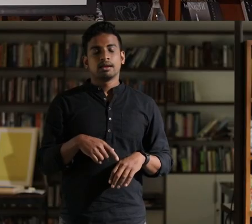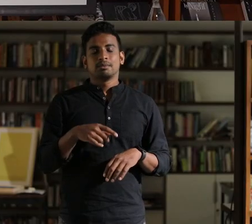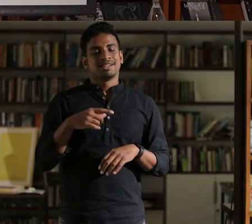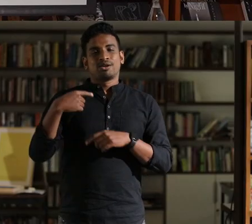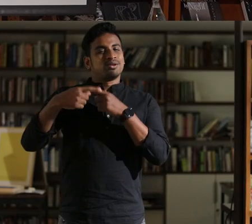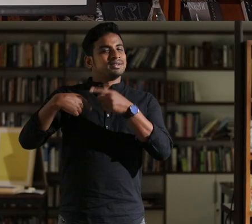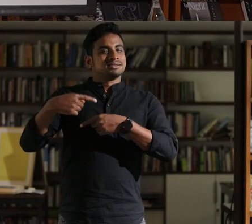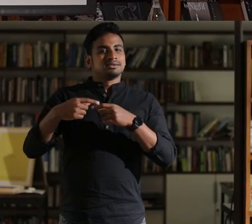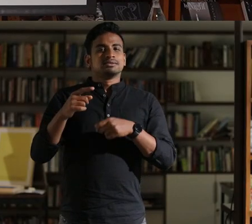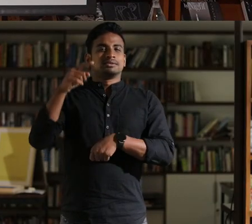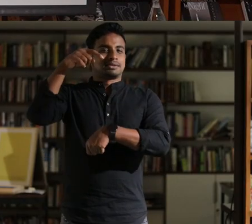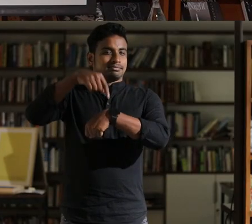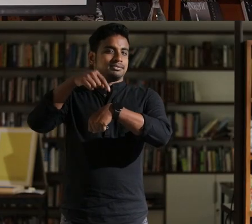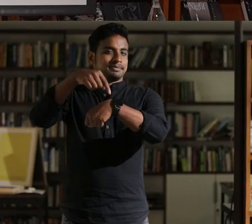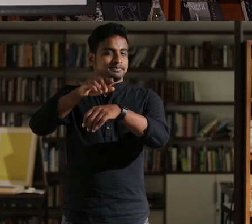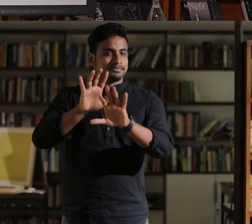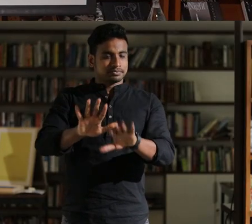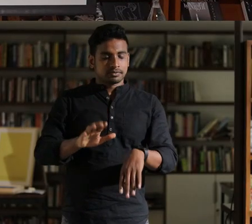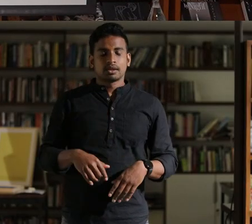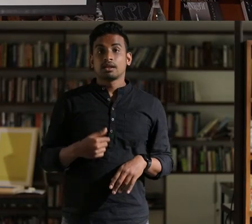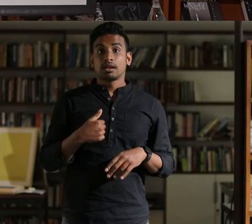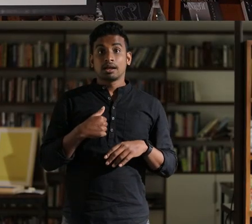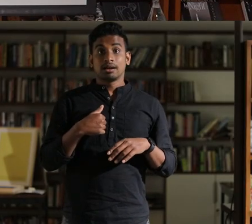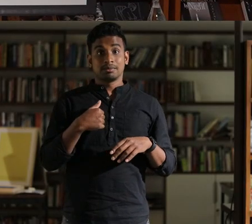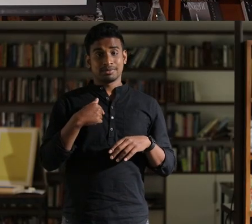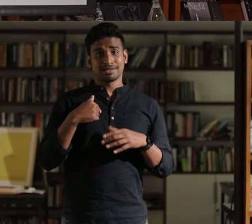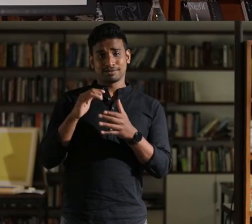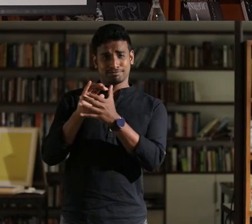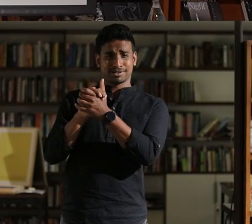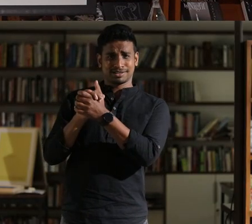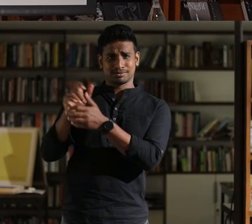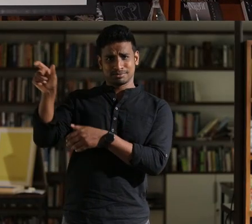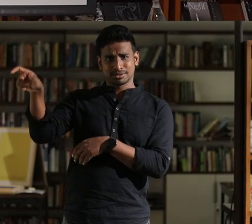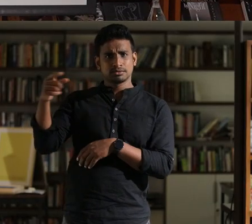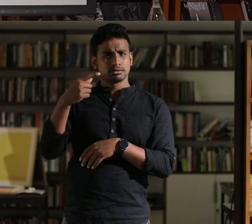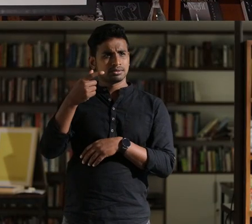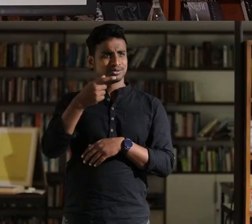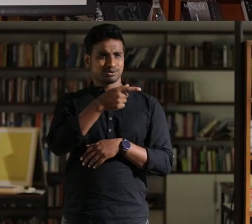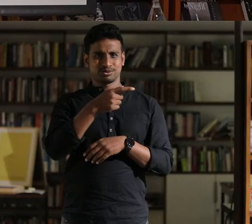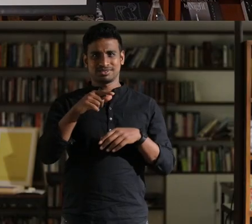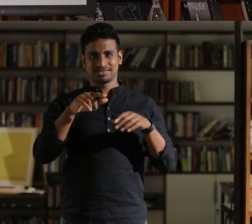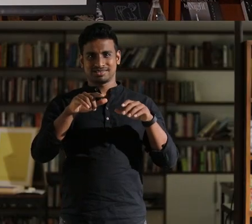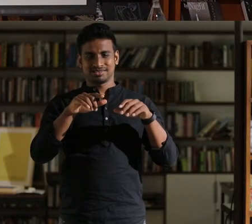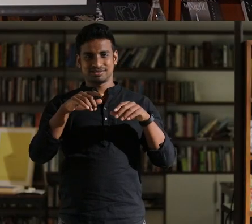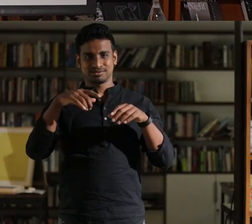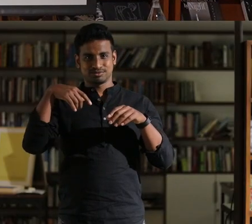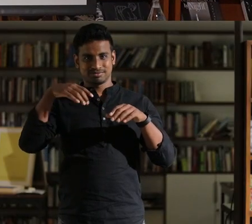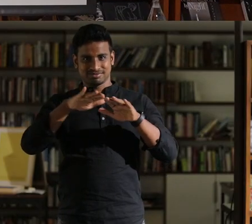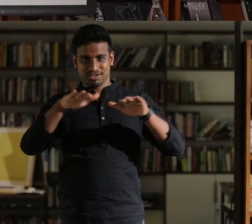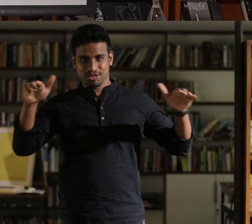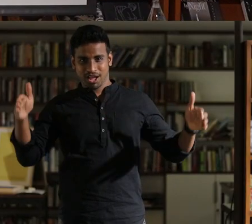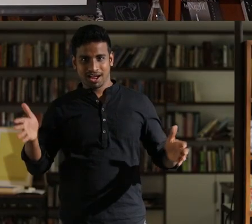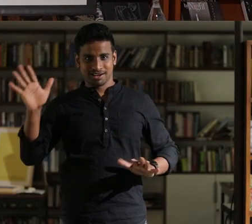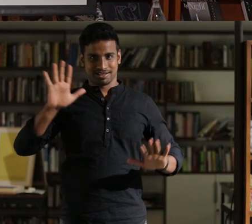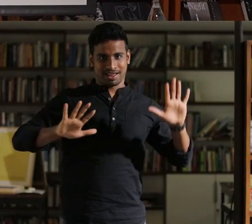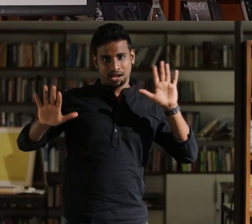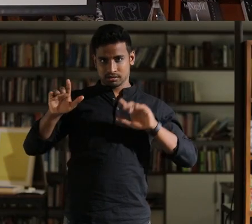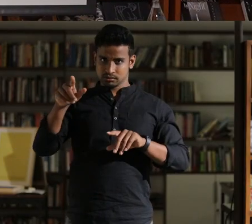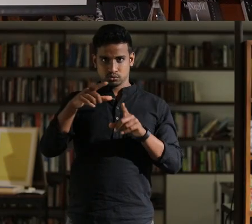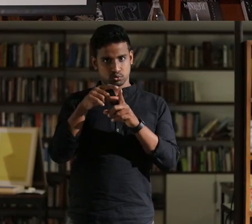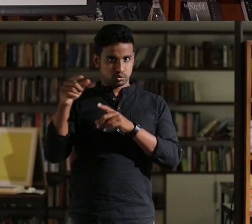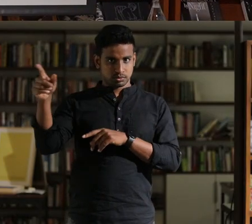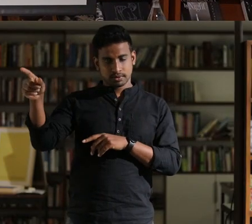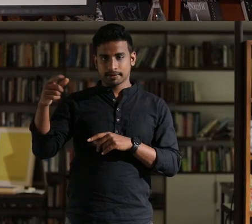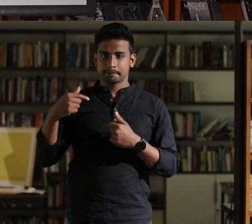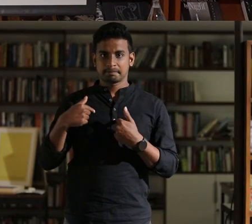called saying, "You've been working in theater when you do these shows," the situation is that because there's so much flooding, people are kind of